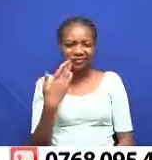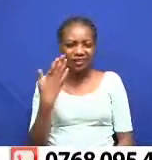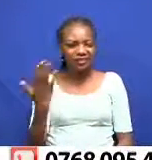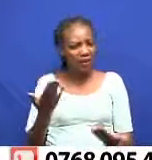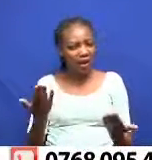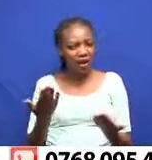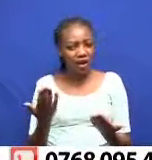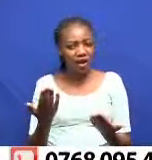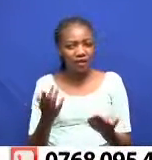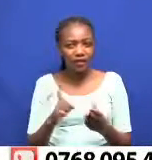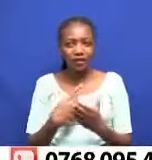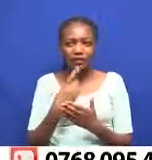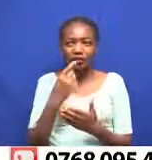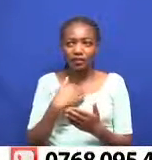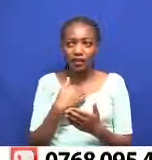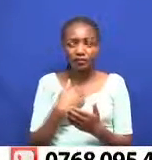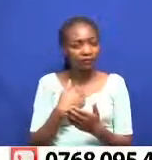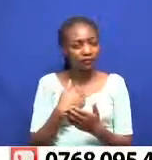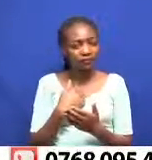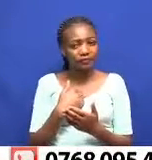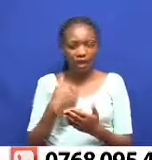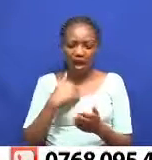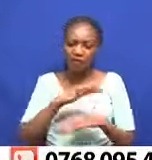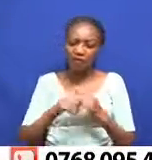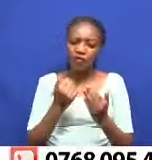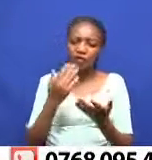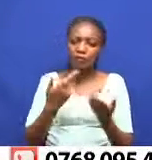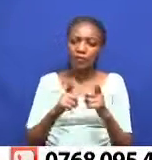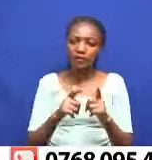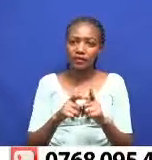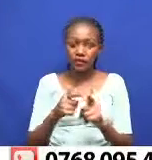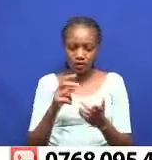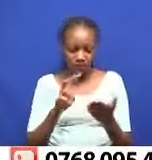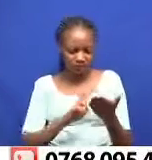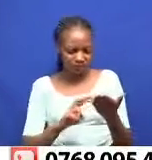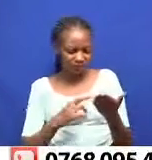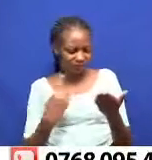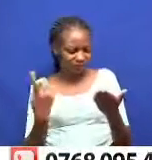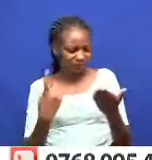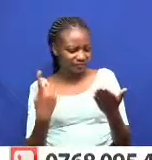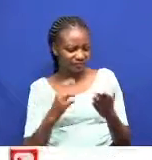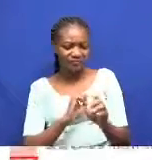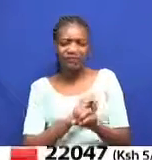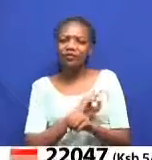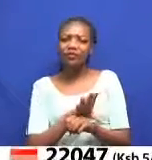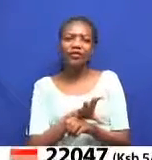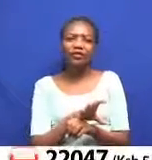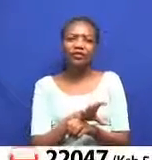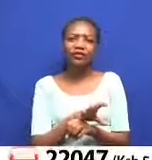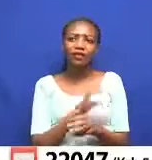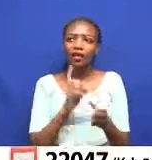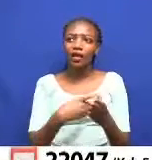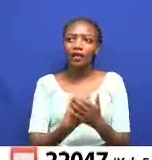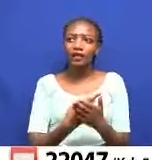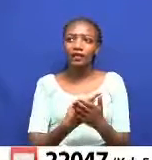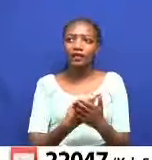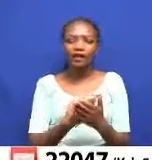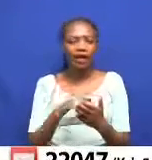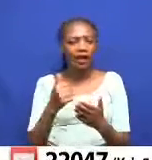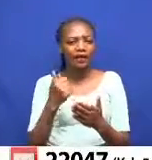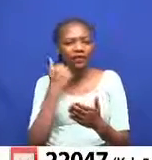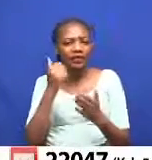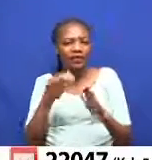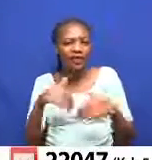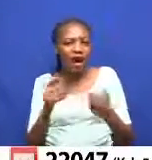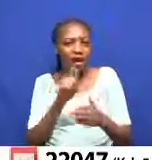yes. And he had been letting all the results, but the only one I'm seeing here is that of COVID-19. But what about the rest? His